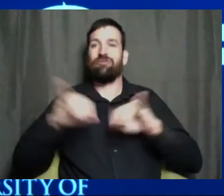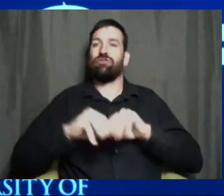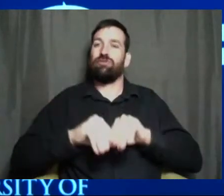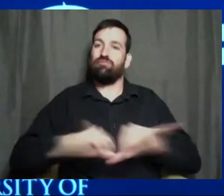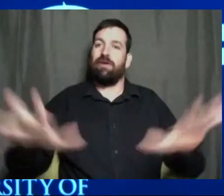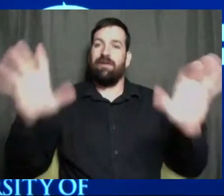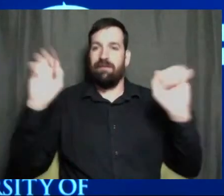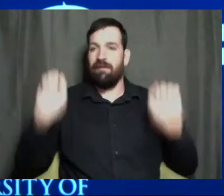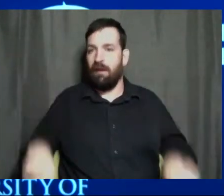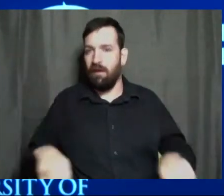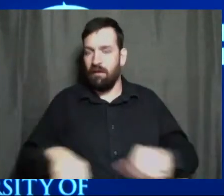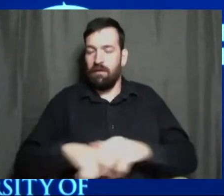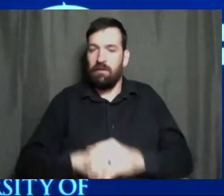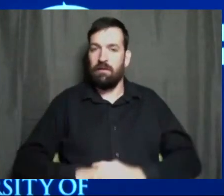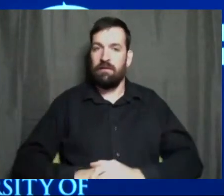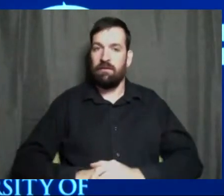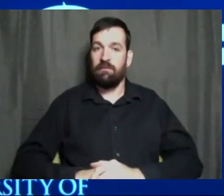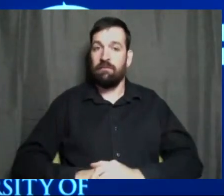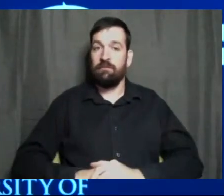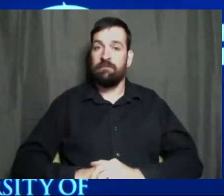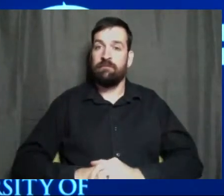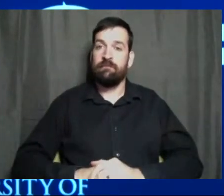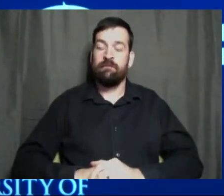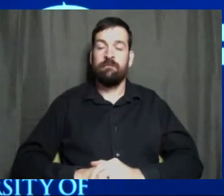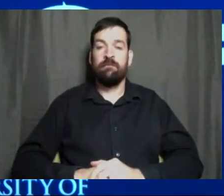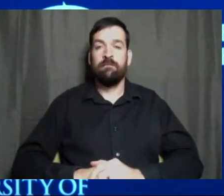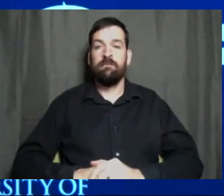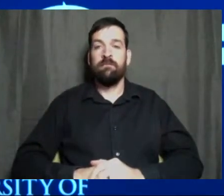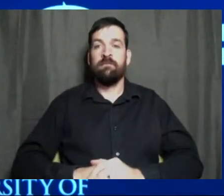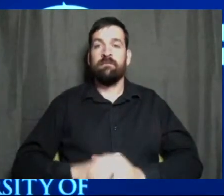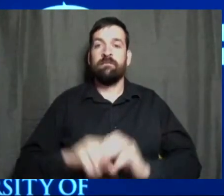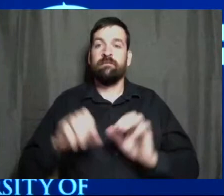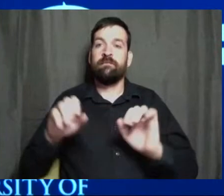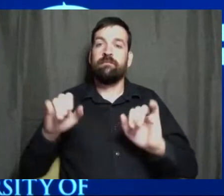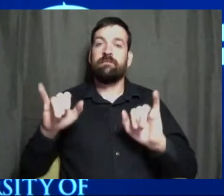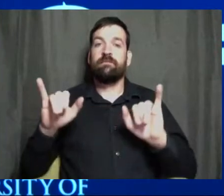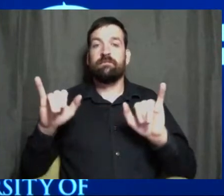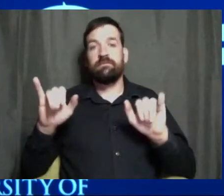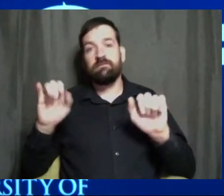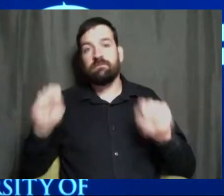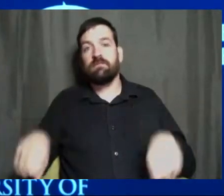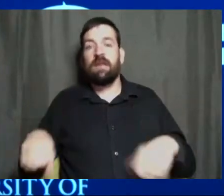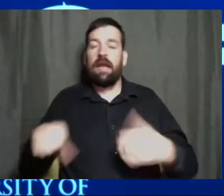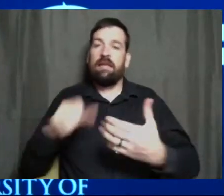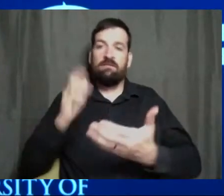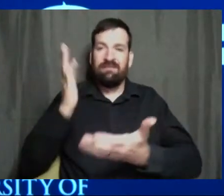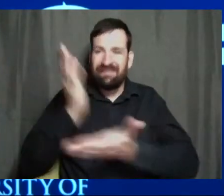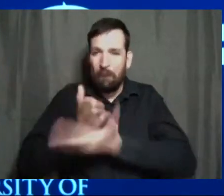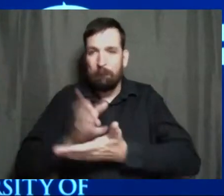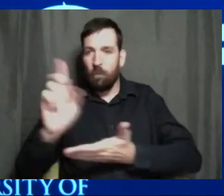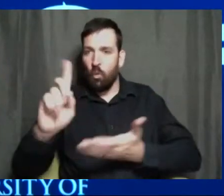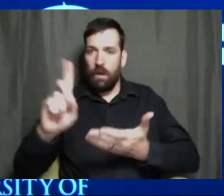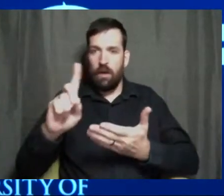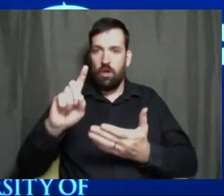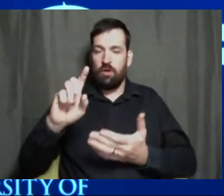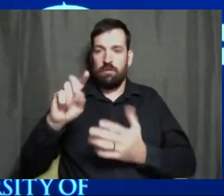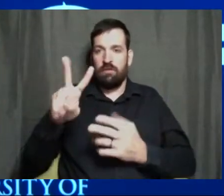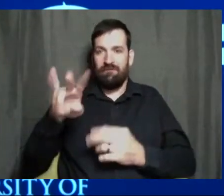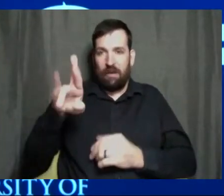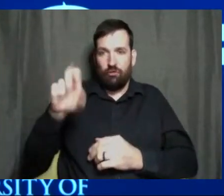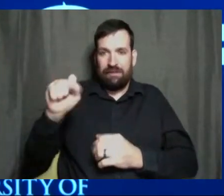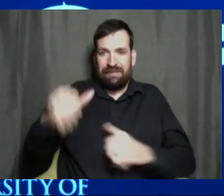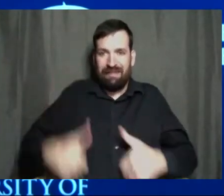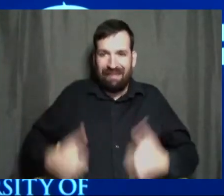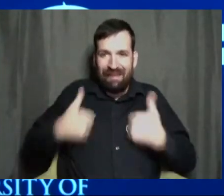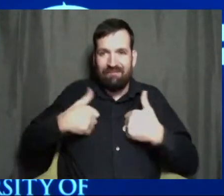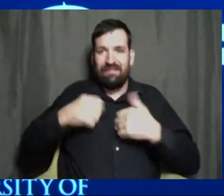as we can suppress the hosts where that virus sort of lives and mutates and creates a new strain and all of